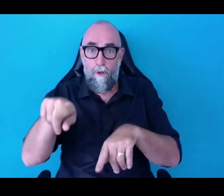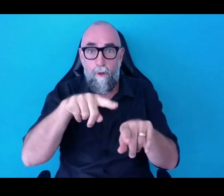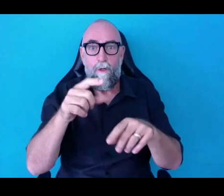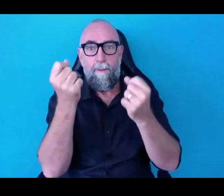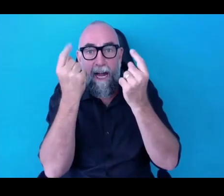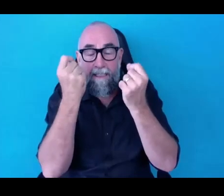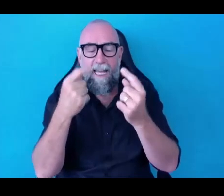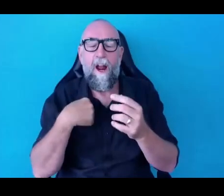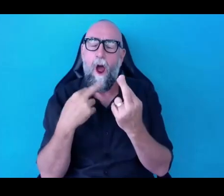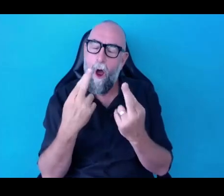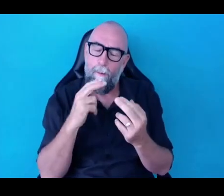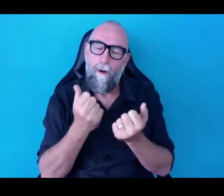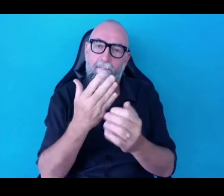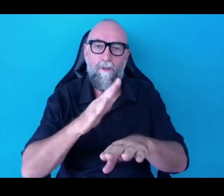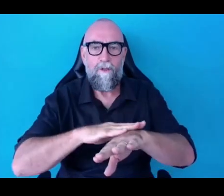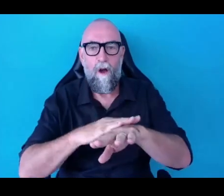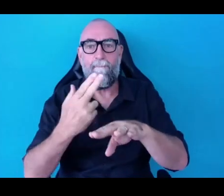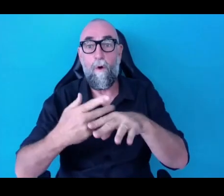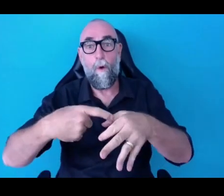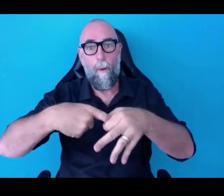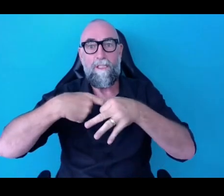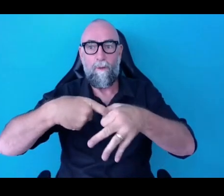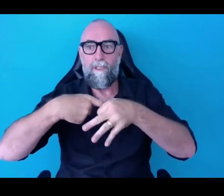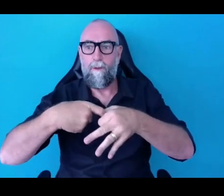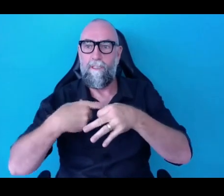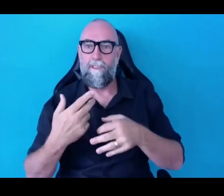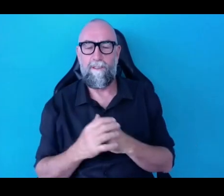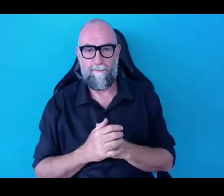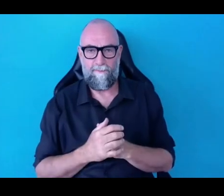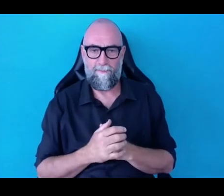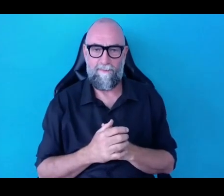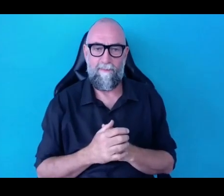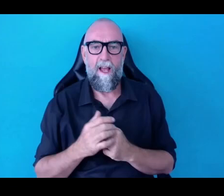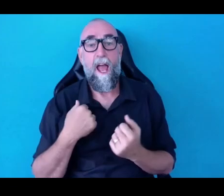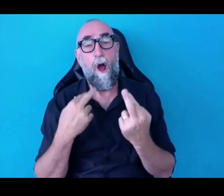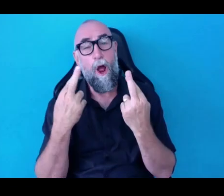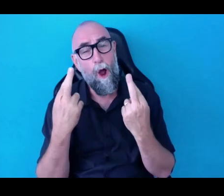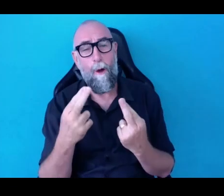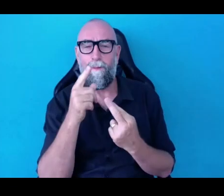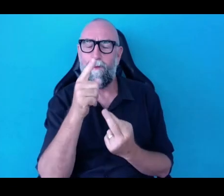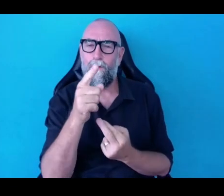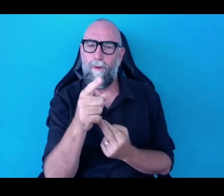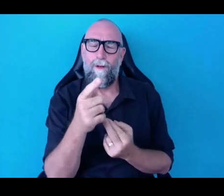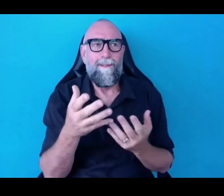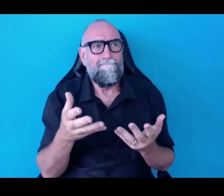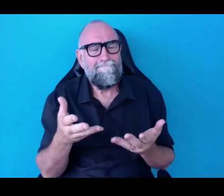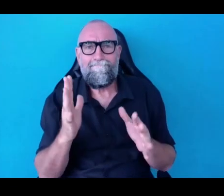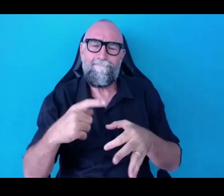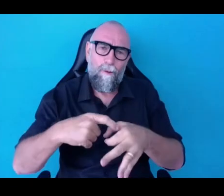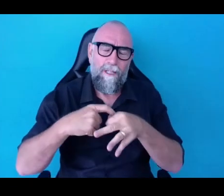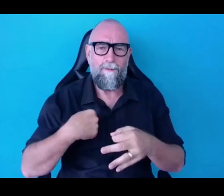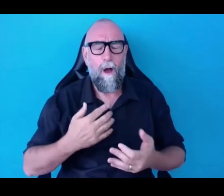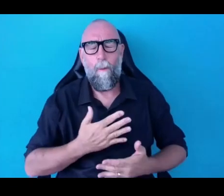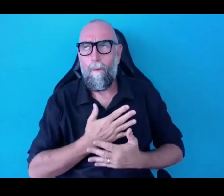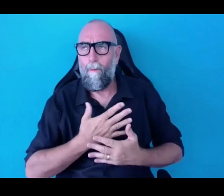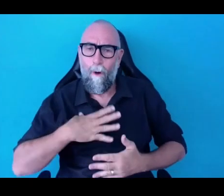and please consider those questions and the opportunity to engage. I feel that's very much what I'm here for, and